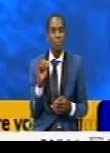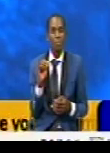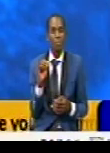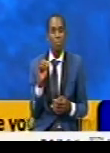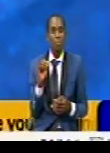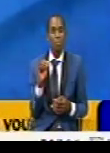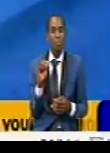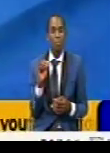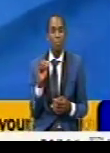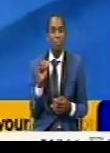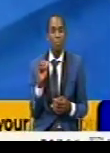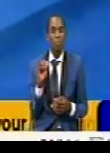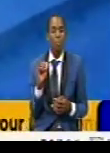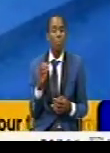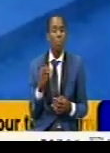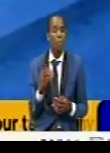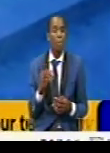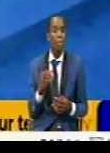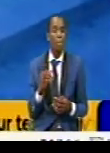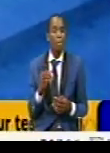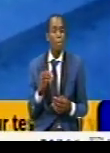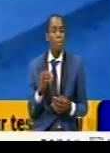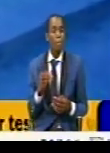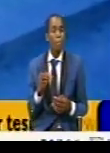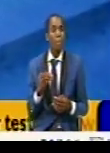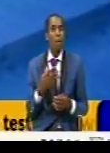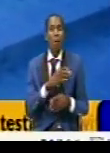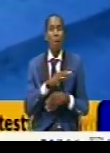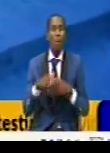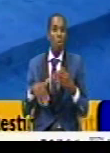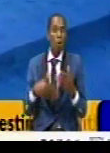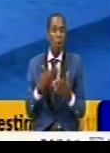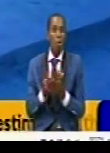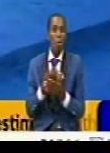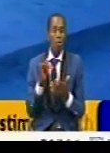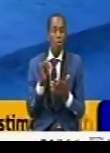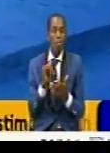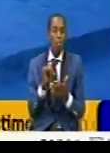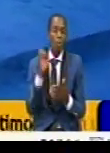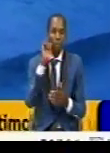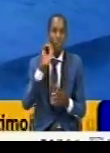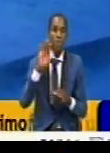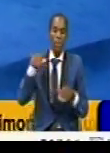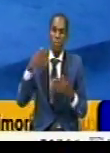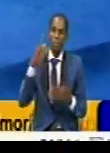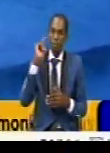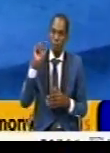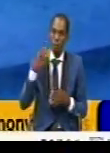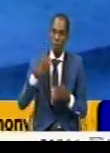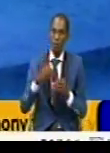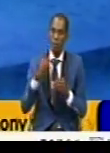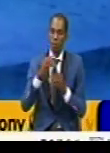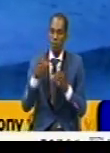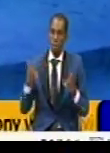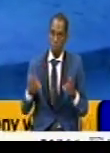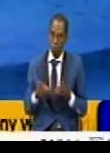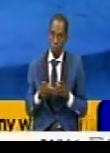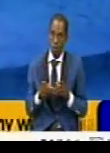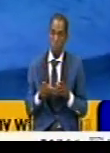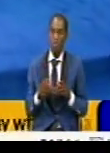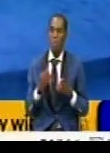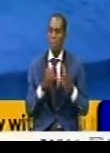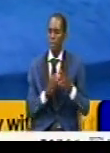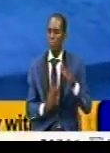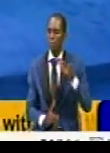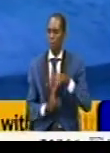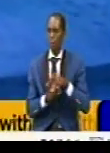What has happened now? So just tell me what has happened now. So everything, it was not showing again. I testified in